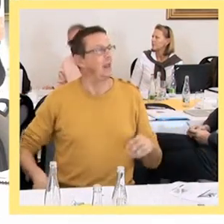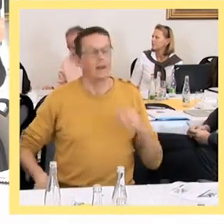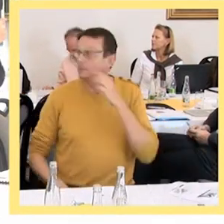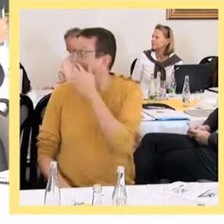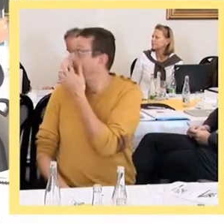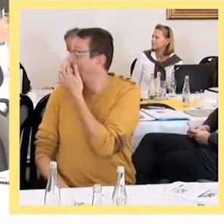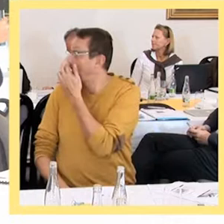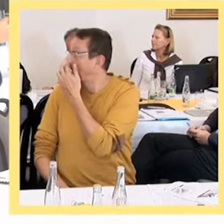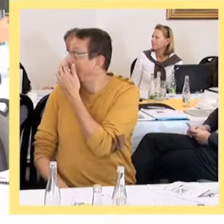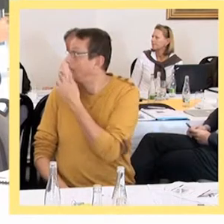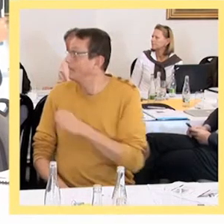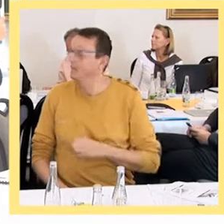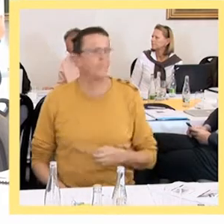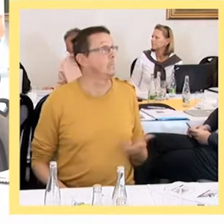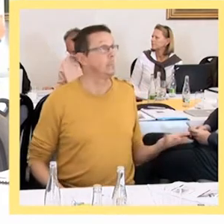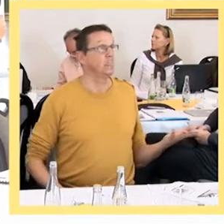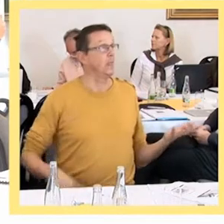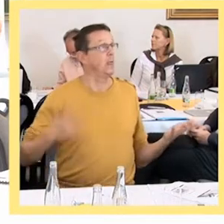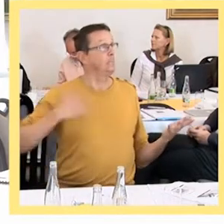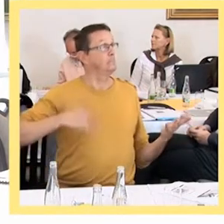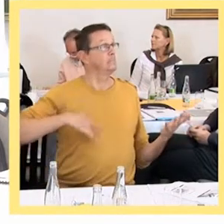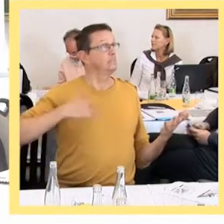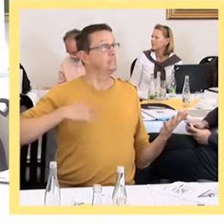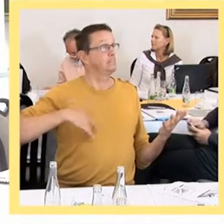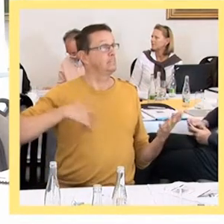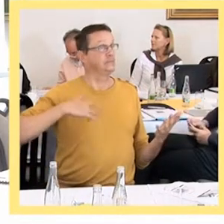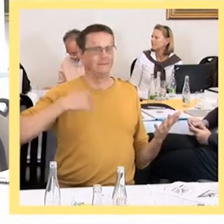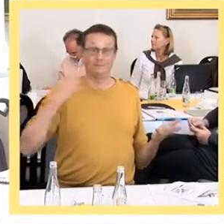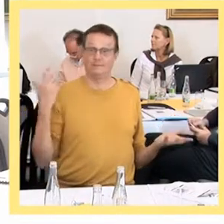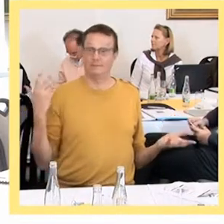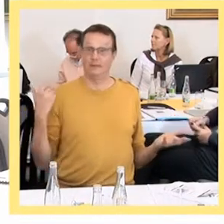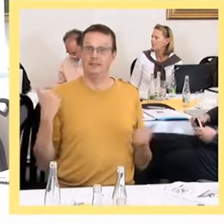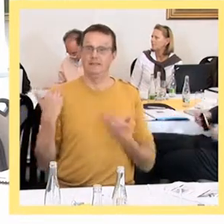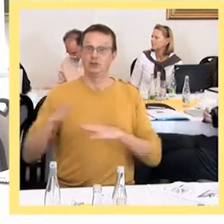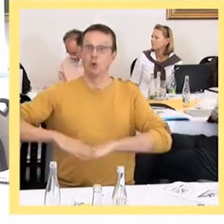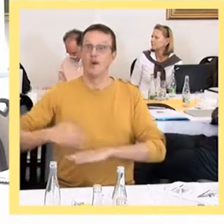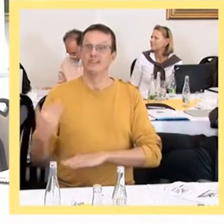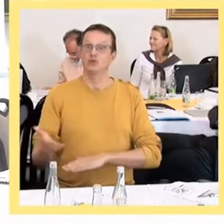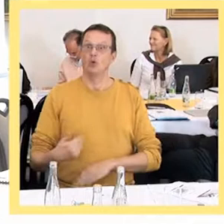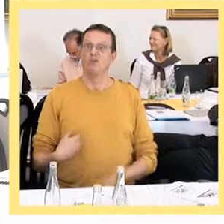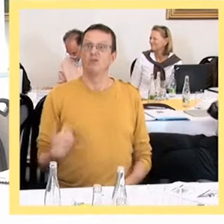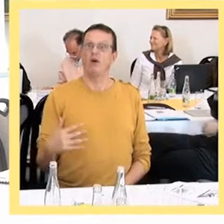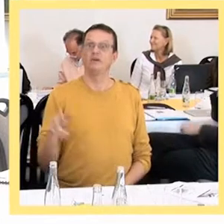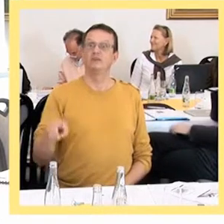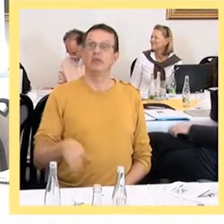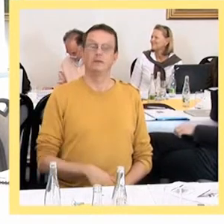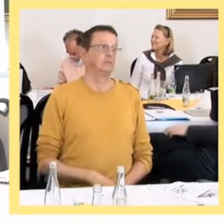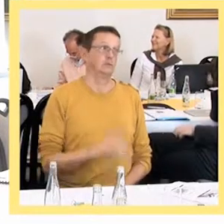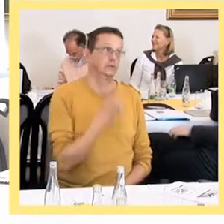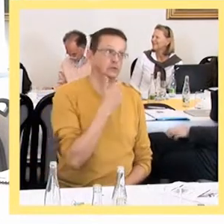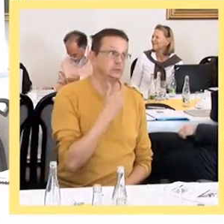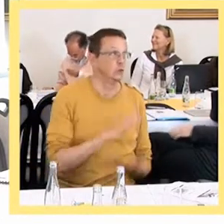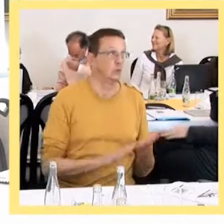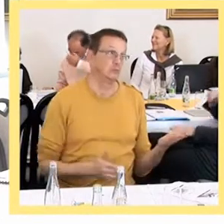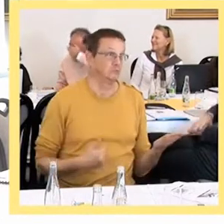and the emergency services didn't know what to do, so they gave them a chair at the side and simply left them there. And that's not good enough. That's